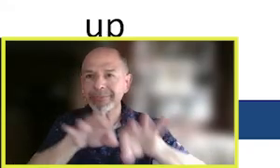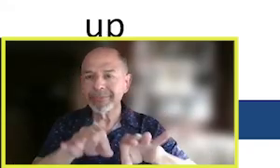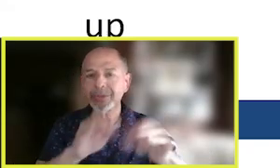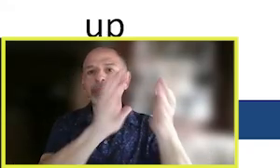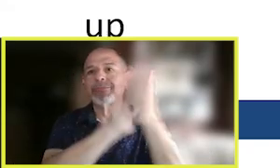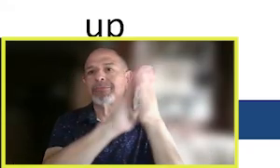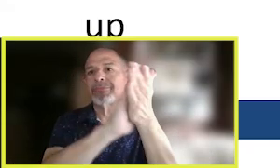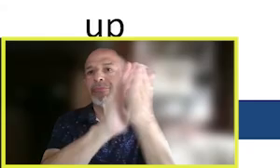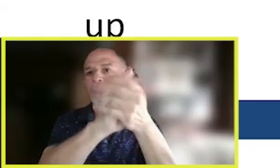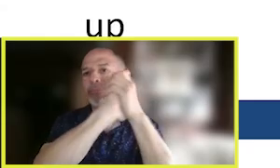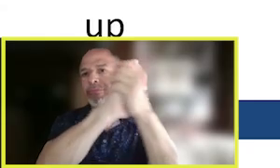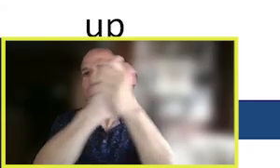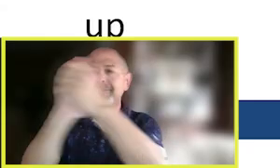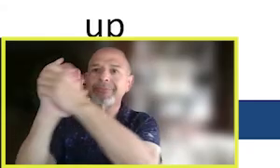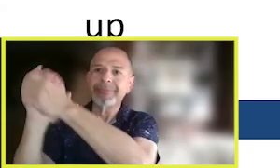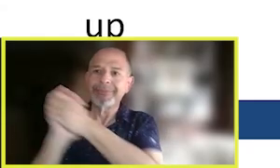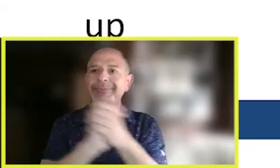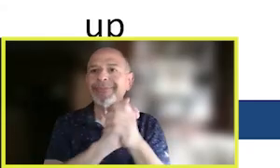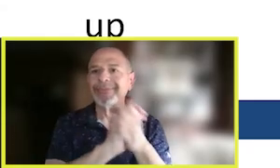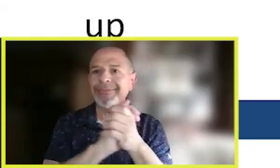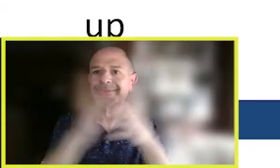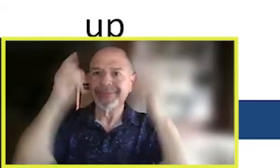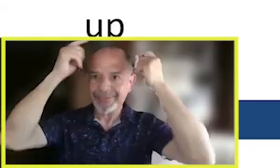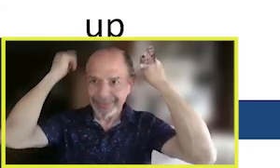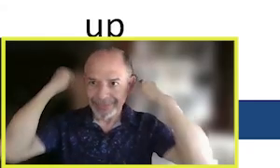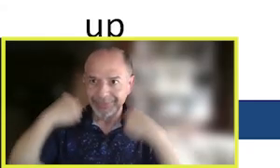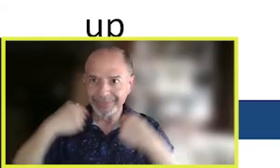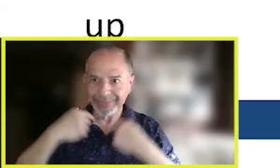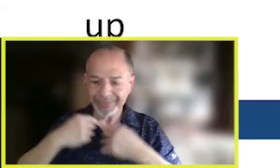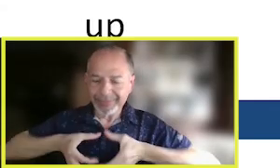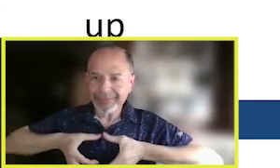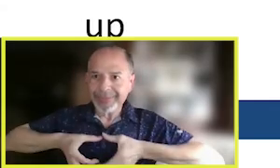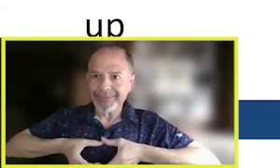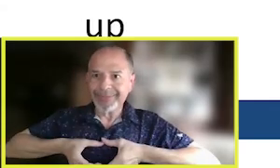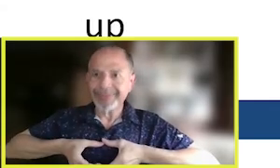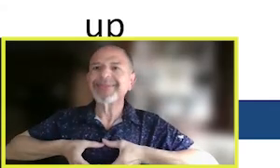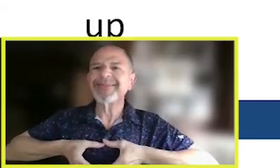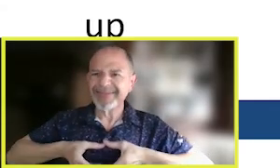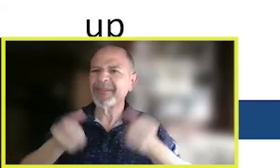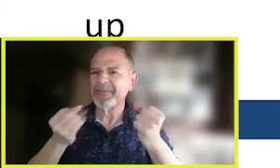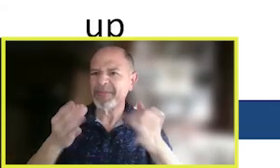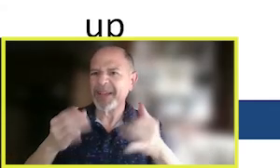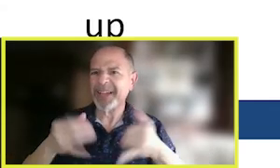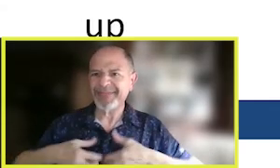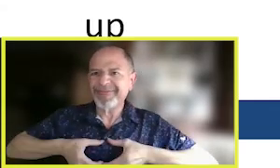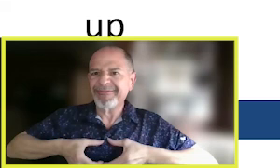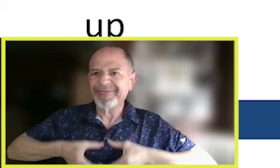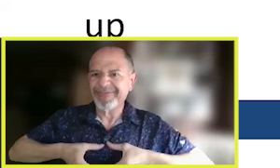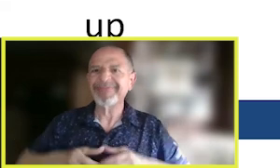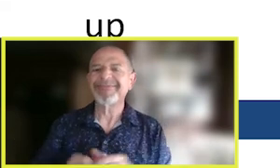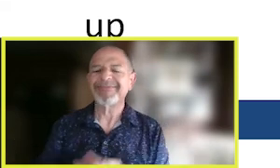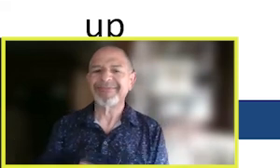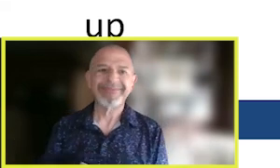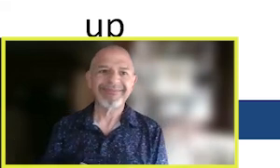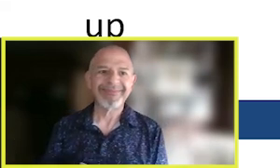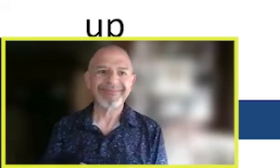those who did take home a medal. And congratulations to those who went out and competed too. Even